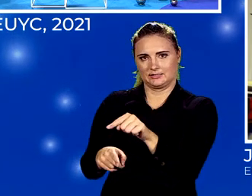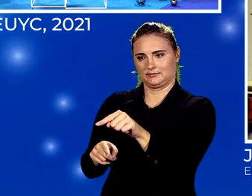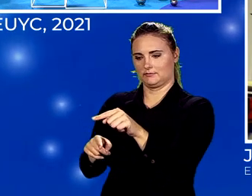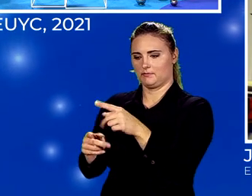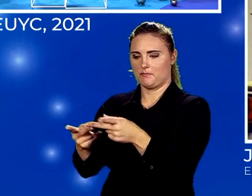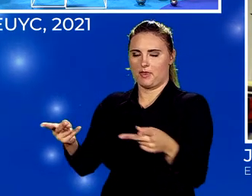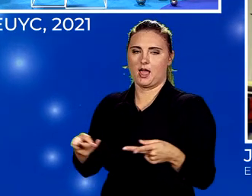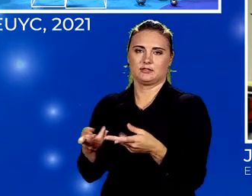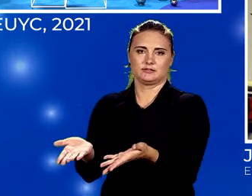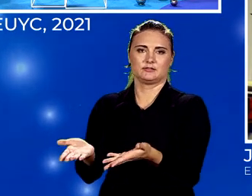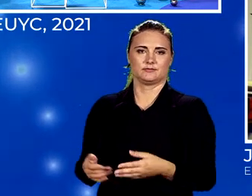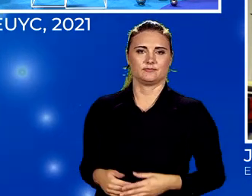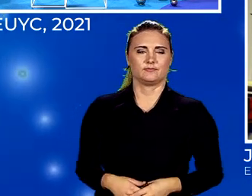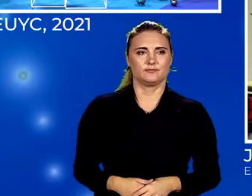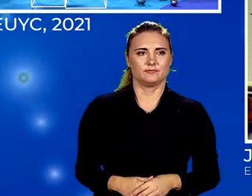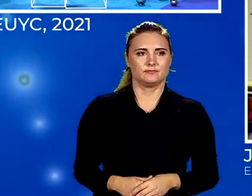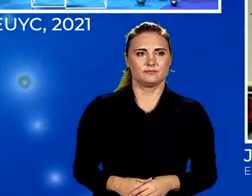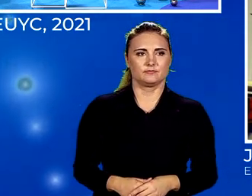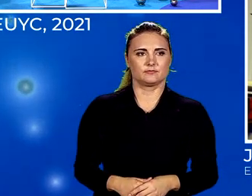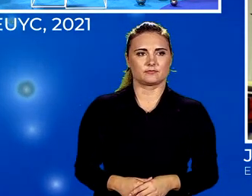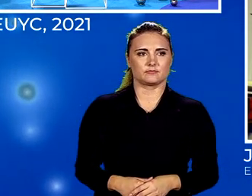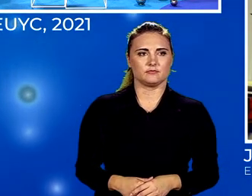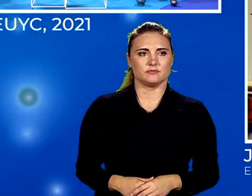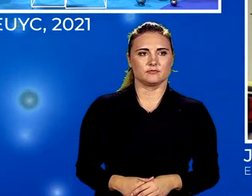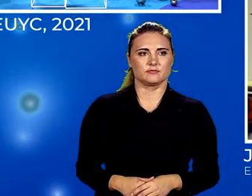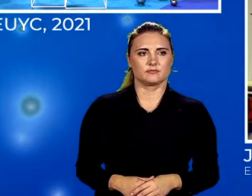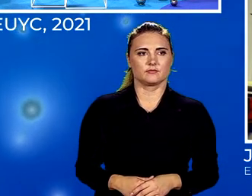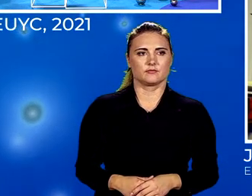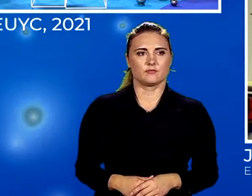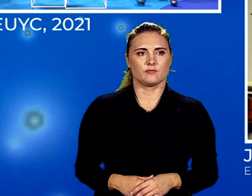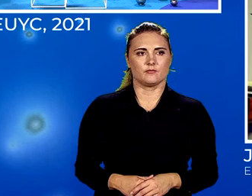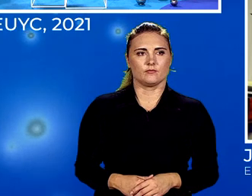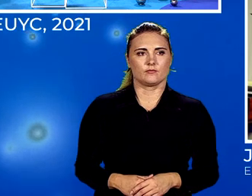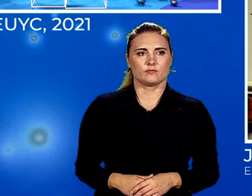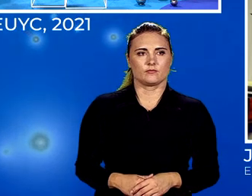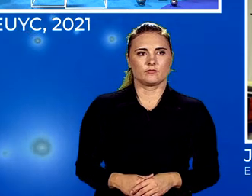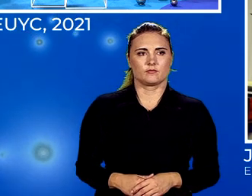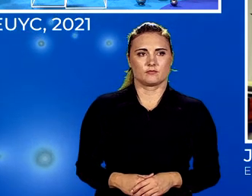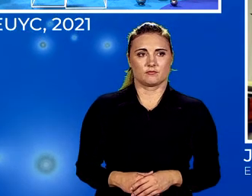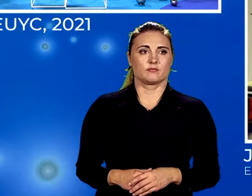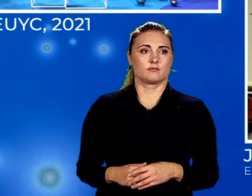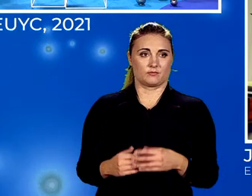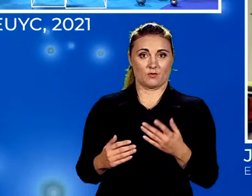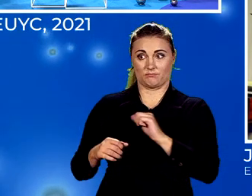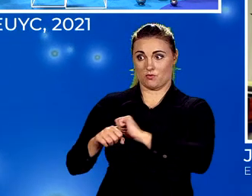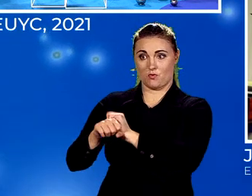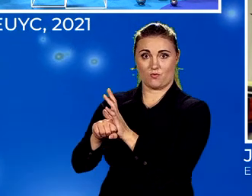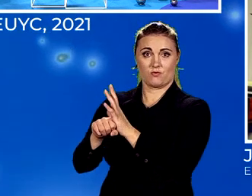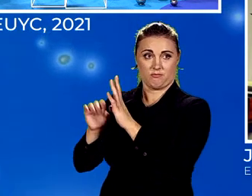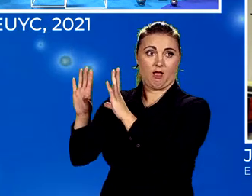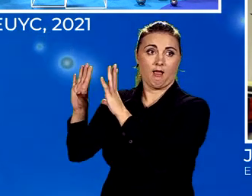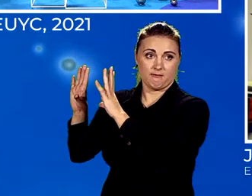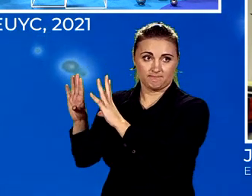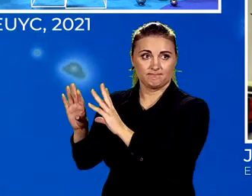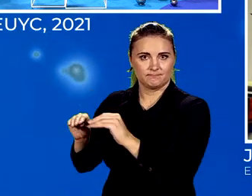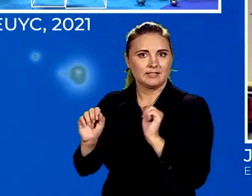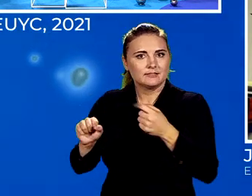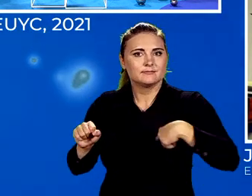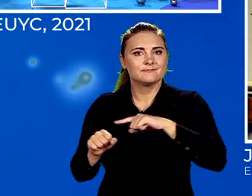Concretely, let's say, to mitigate the adverse effects of the pandemic, funding